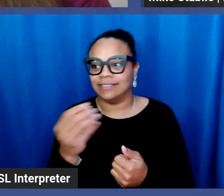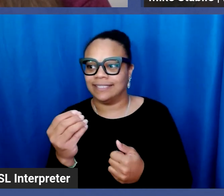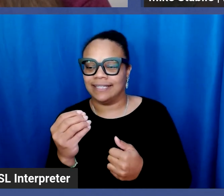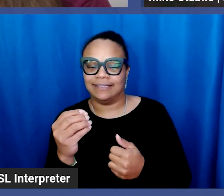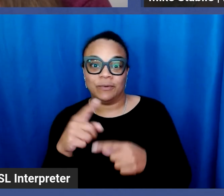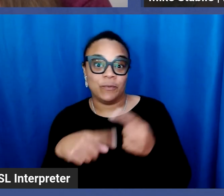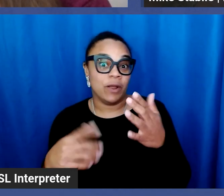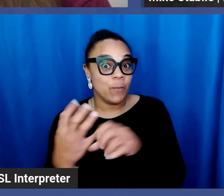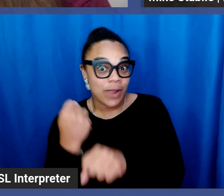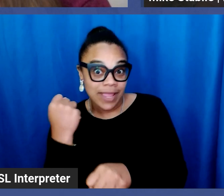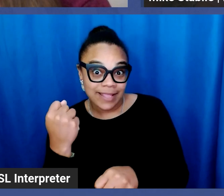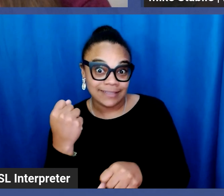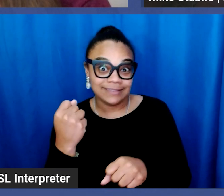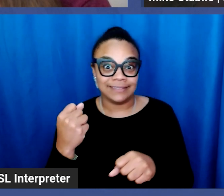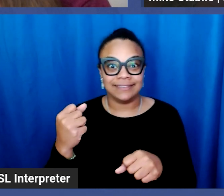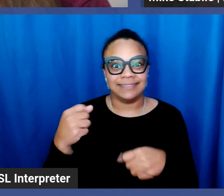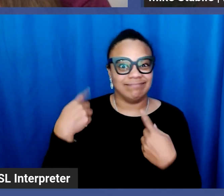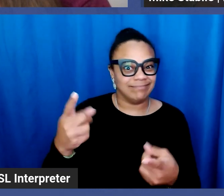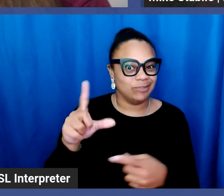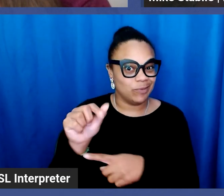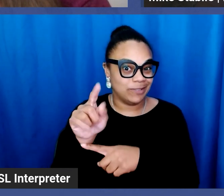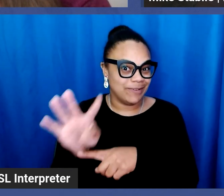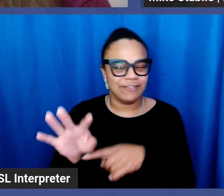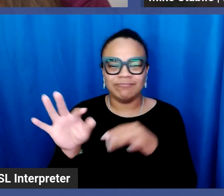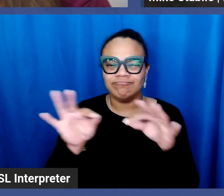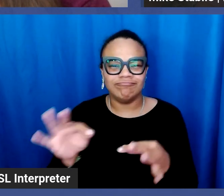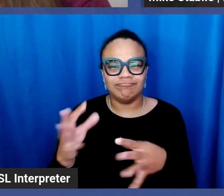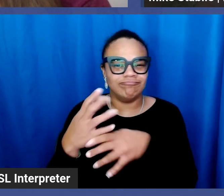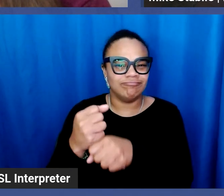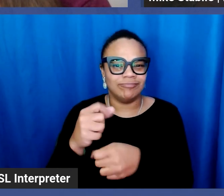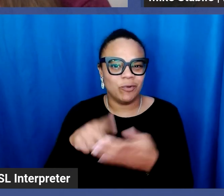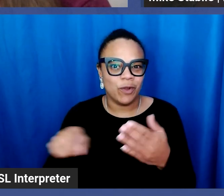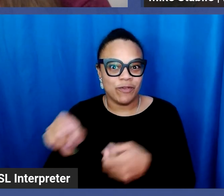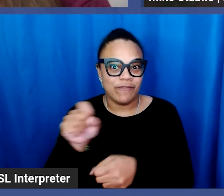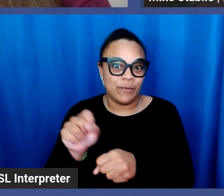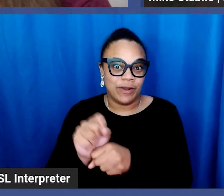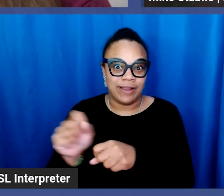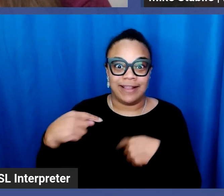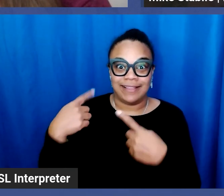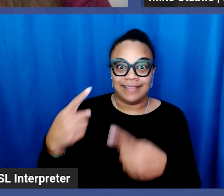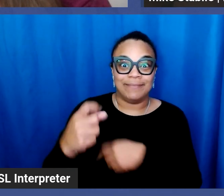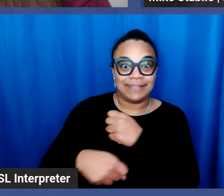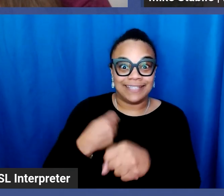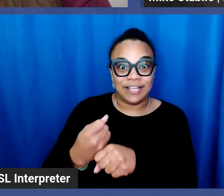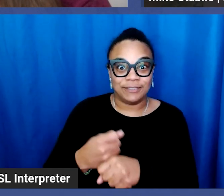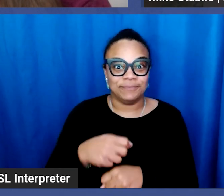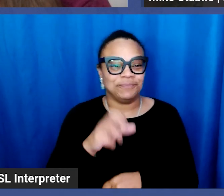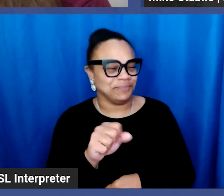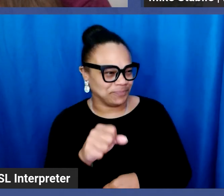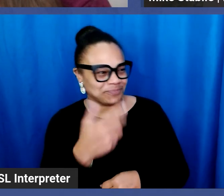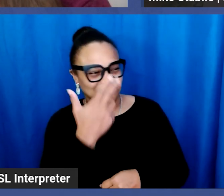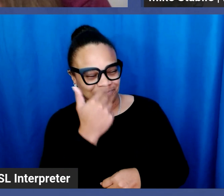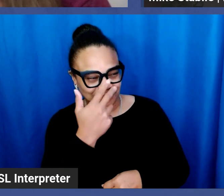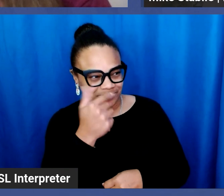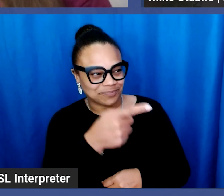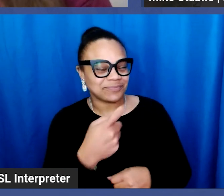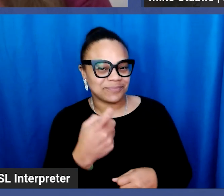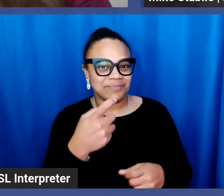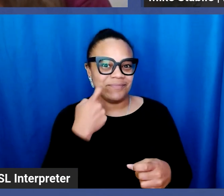the wins? Give us a little overview of what you've been working on this past year. Yeah, highlights is a funny word,